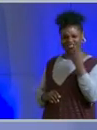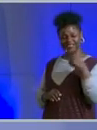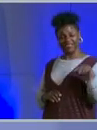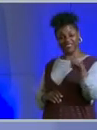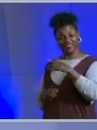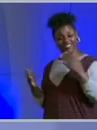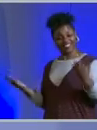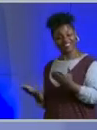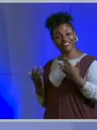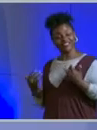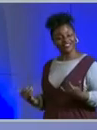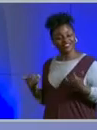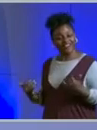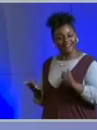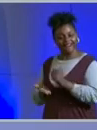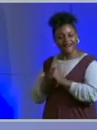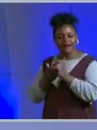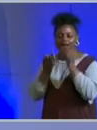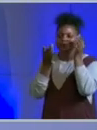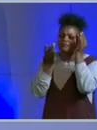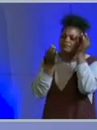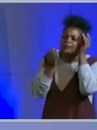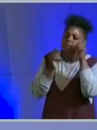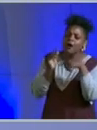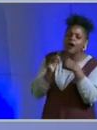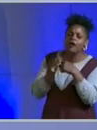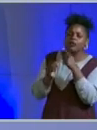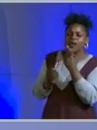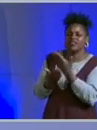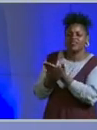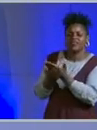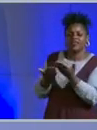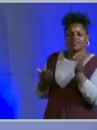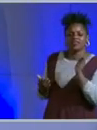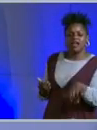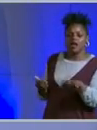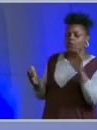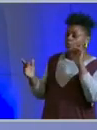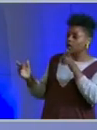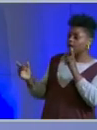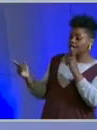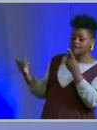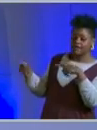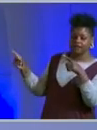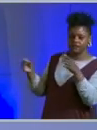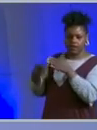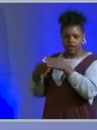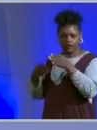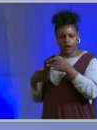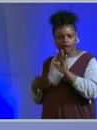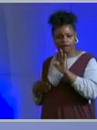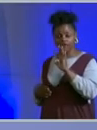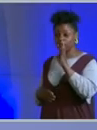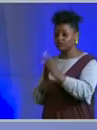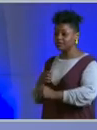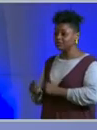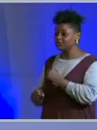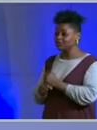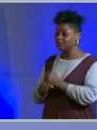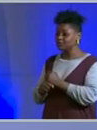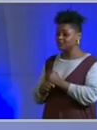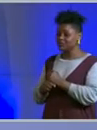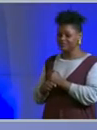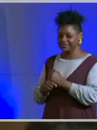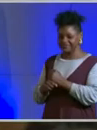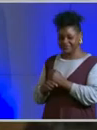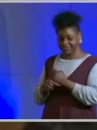is to help us think about those things that we would have accomplished at the end of our 4 years and start them in 2019. Are you